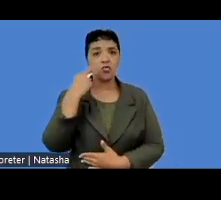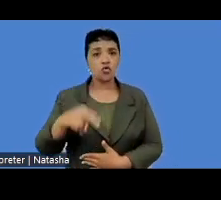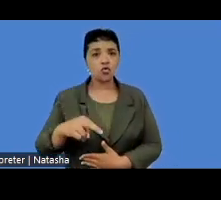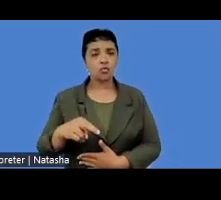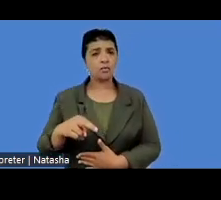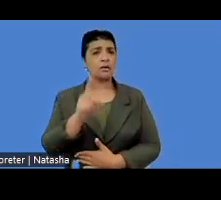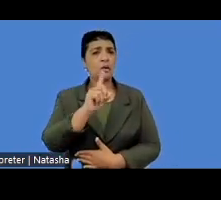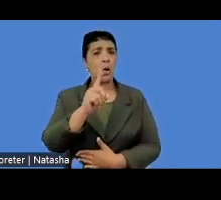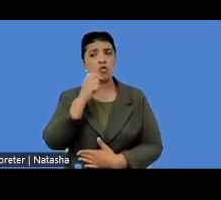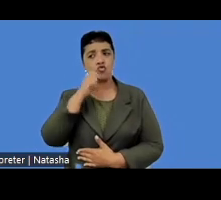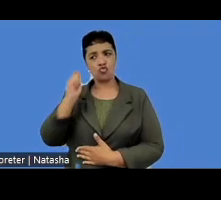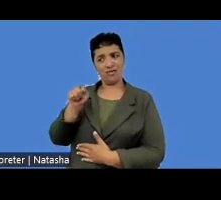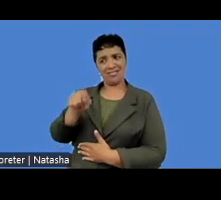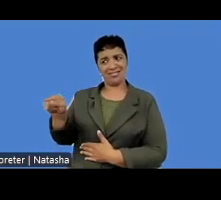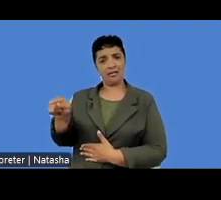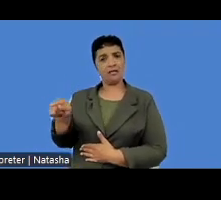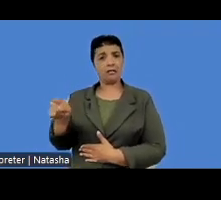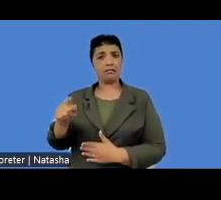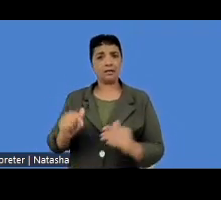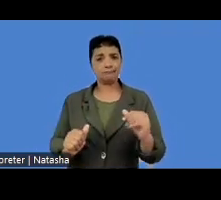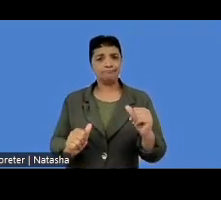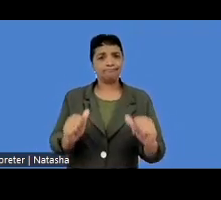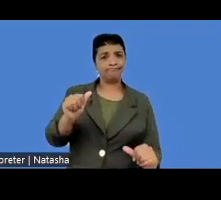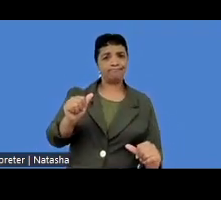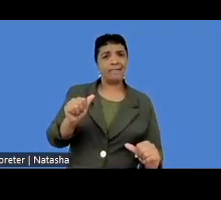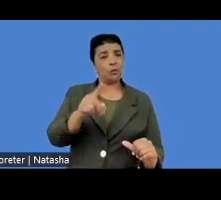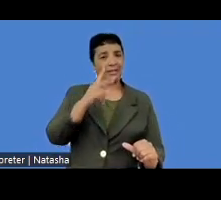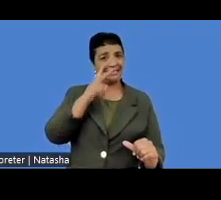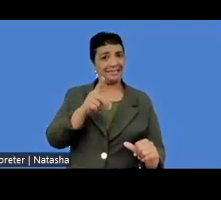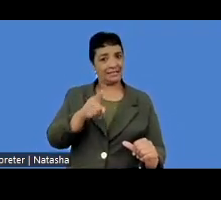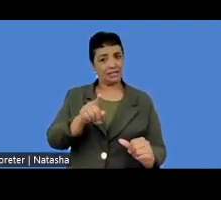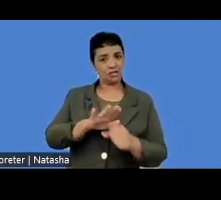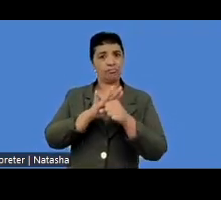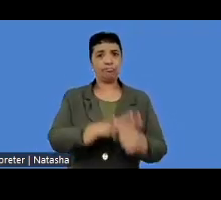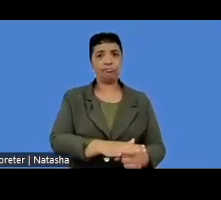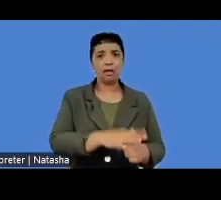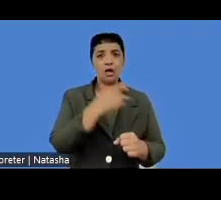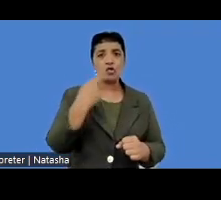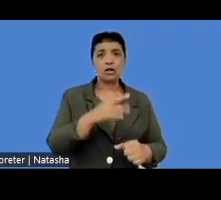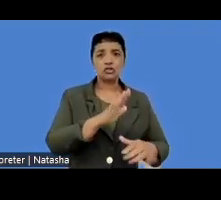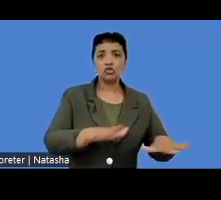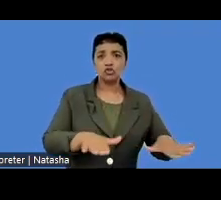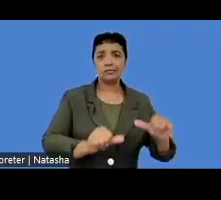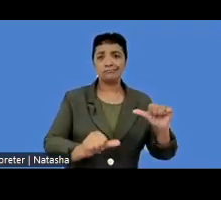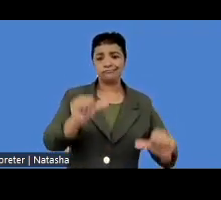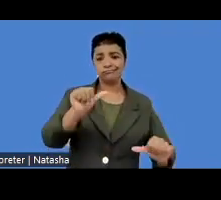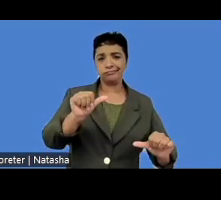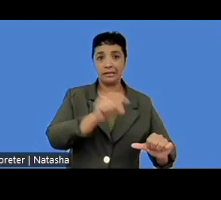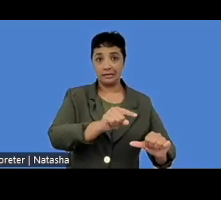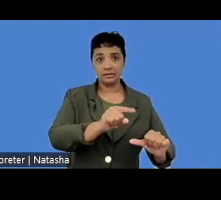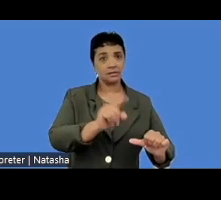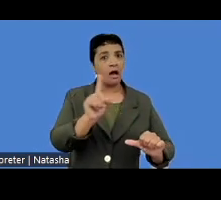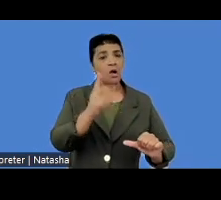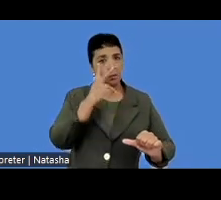Russian children, and this is some kind of discrimination of Russian children already. The main idea was just